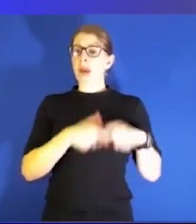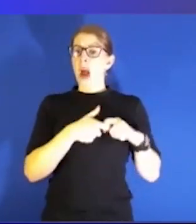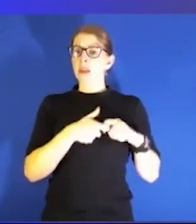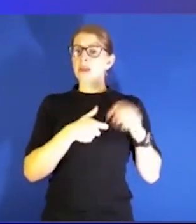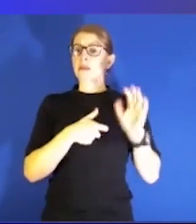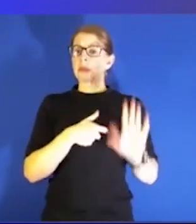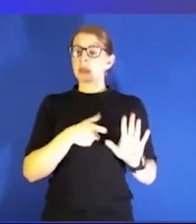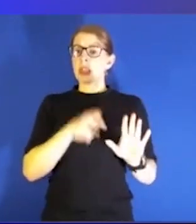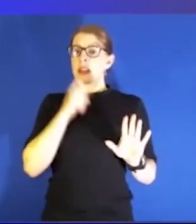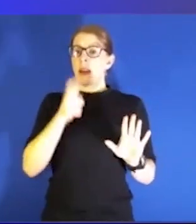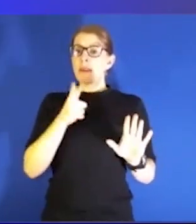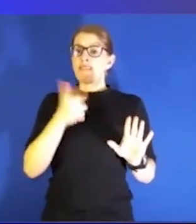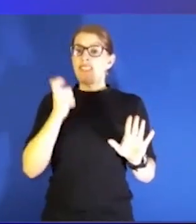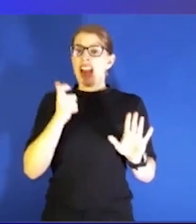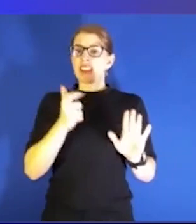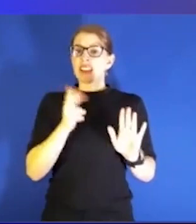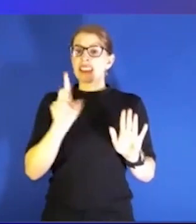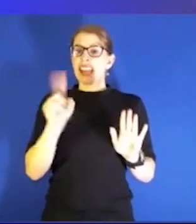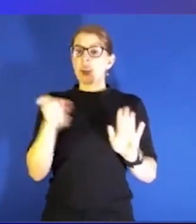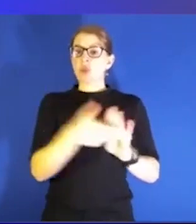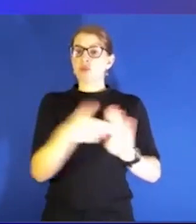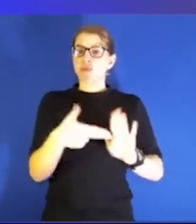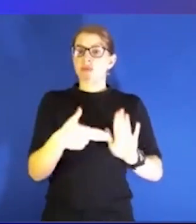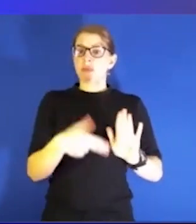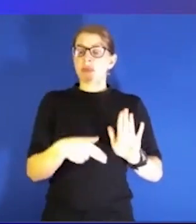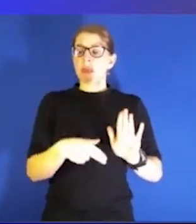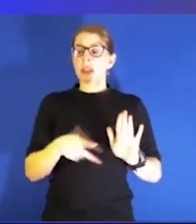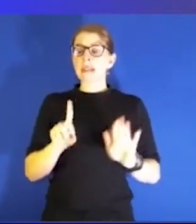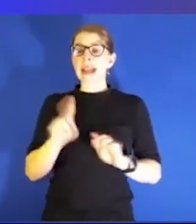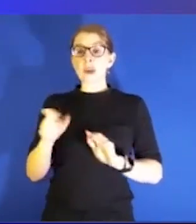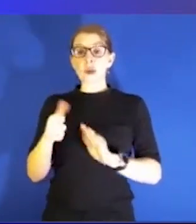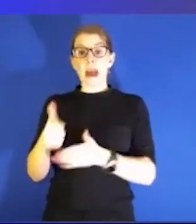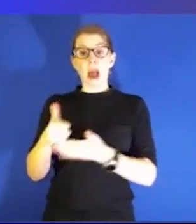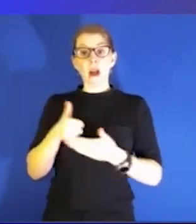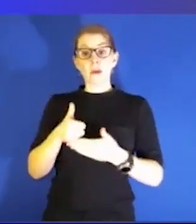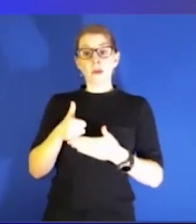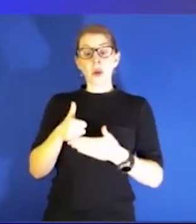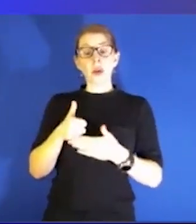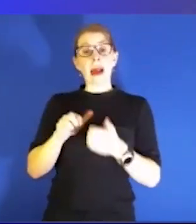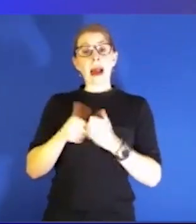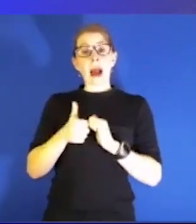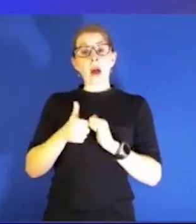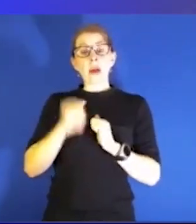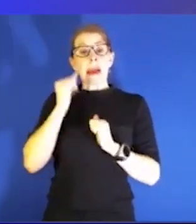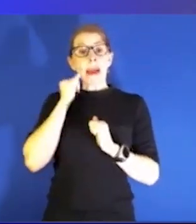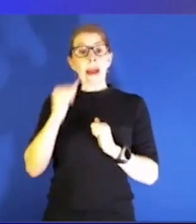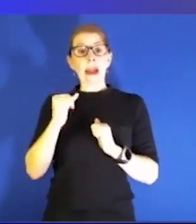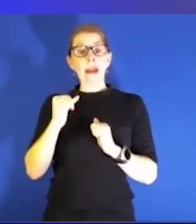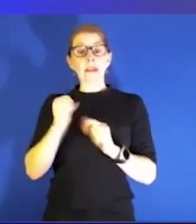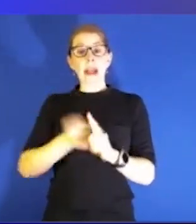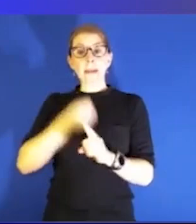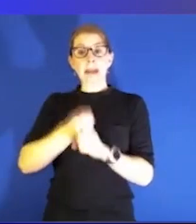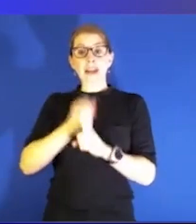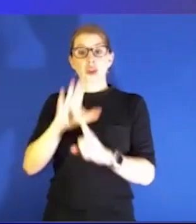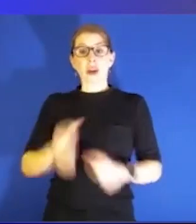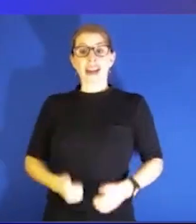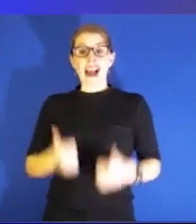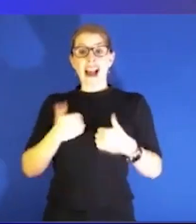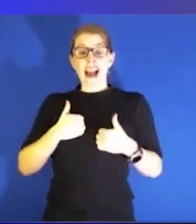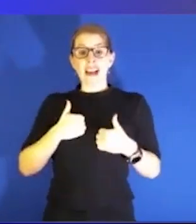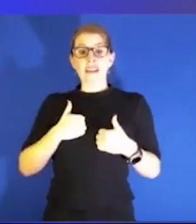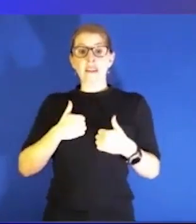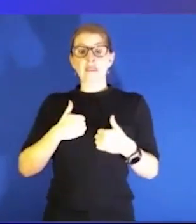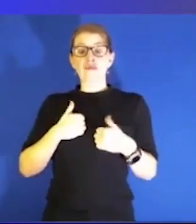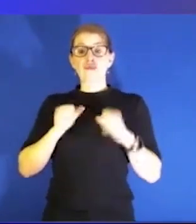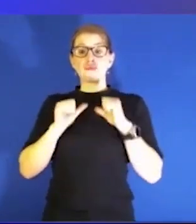to diagnose. Where the diagnosis is helpful or useful is kind of if it's impacting your life for it's an extreme